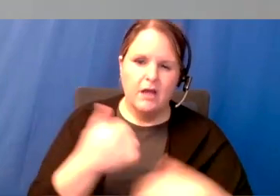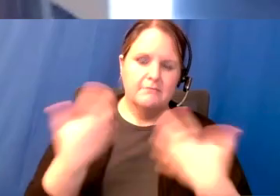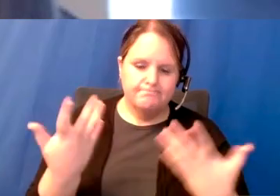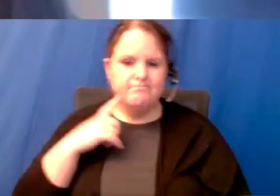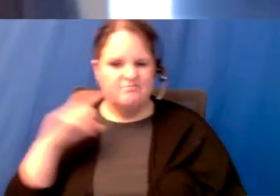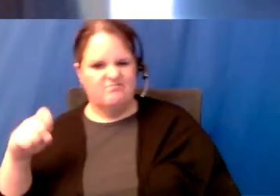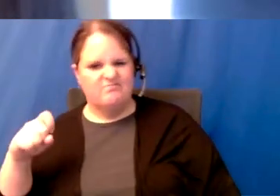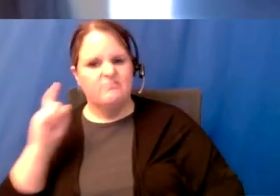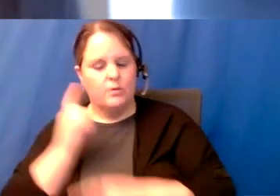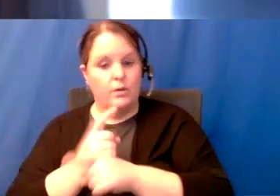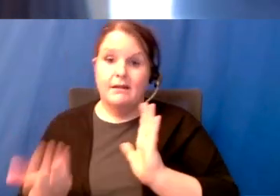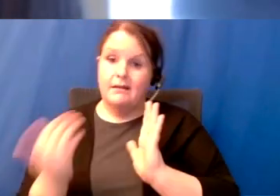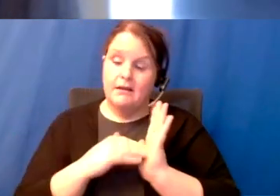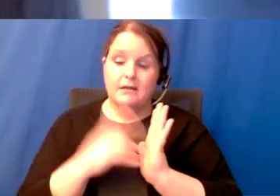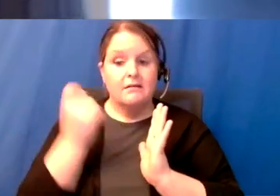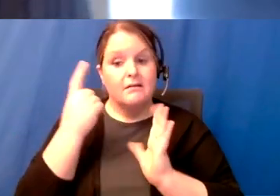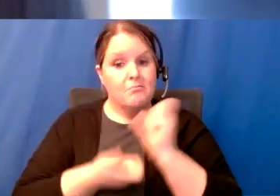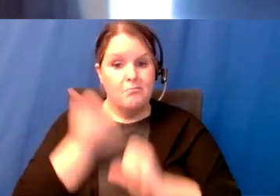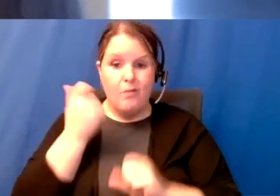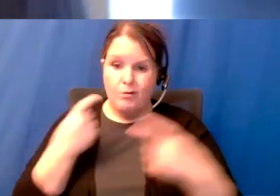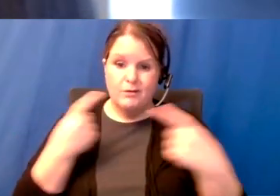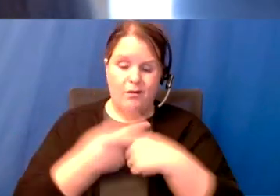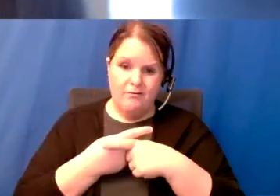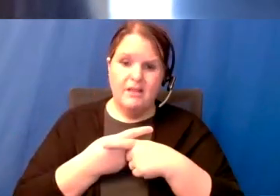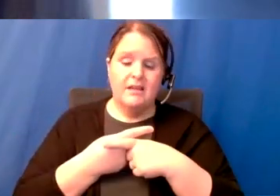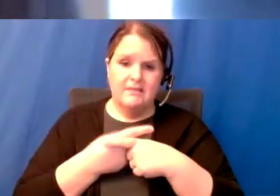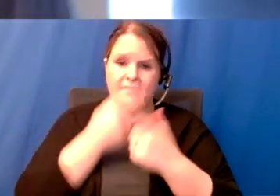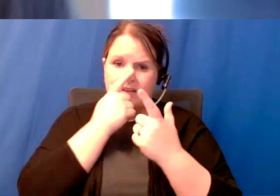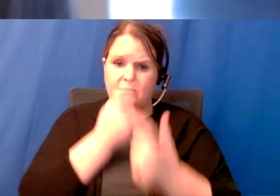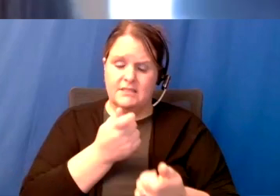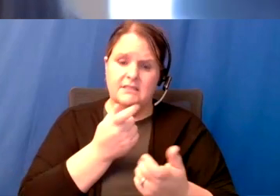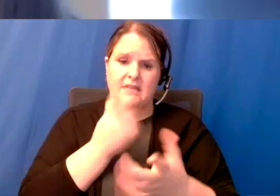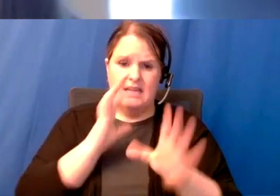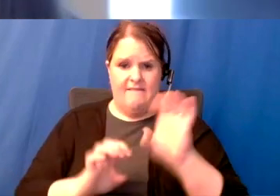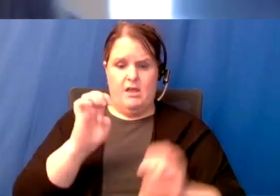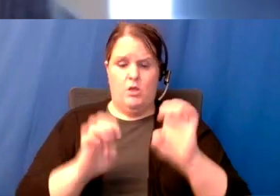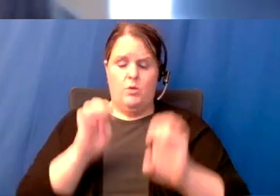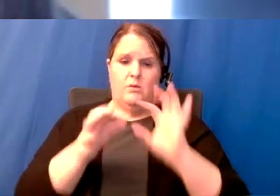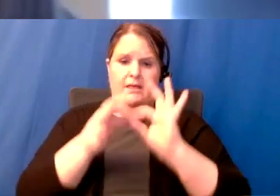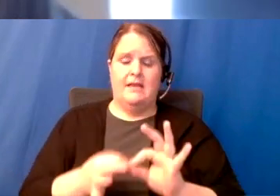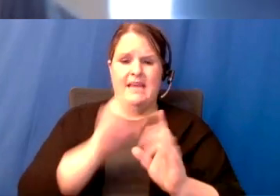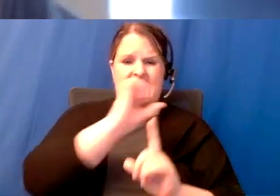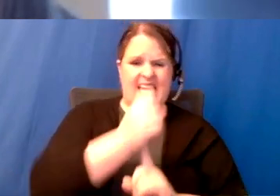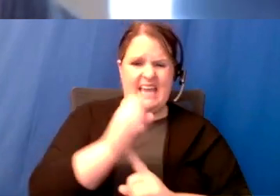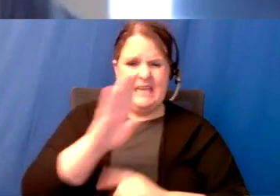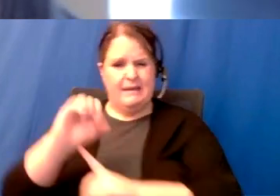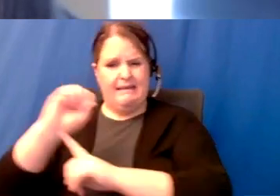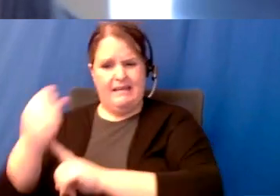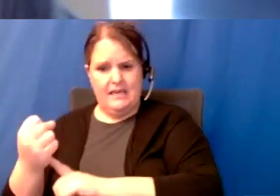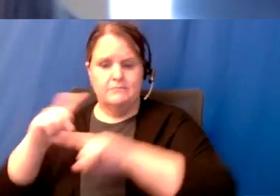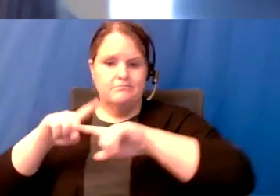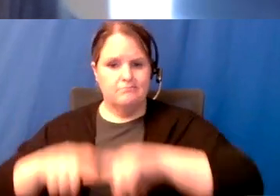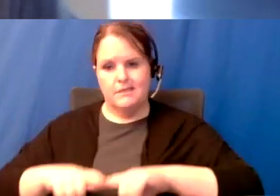Yeah. And again, most of the time, conflicts of interest are evaluated on a case-by-case basis based